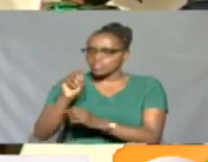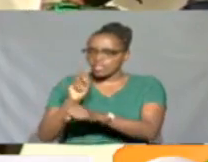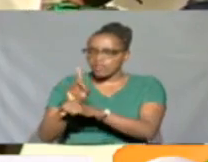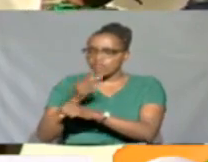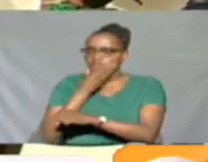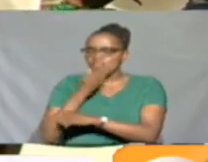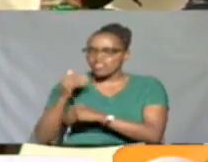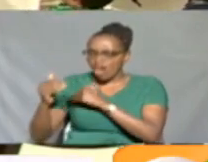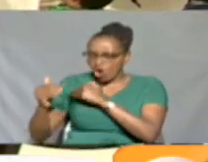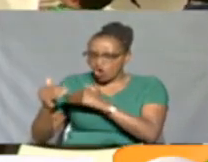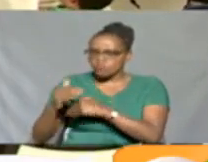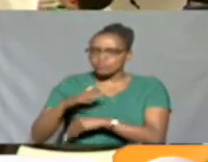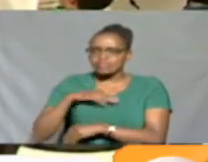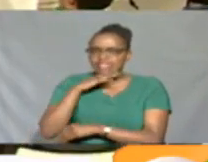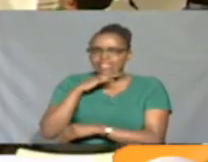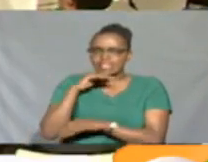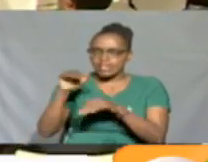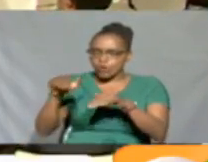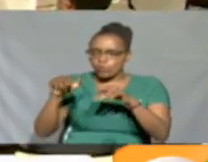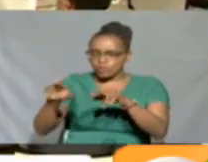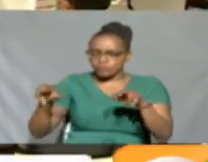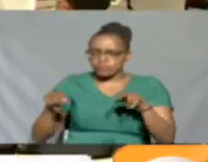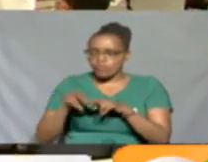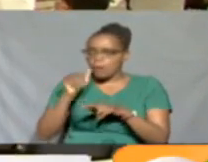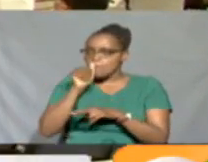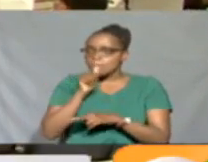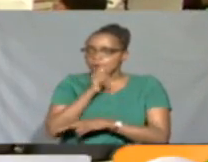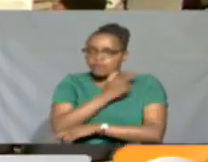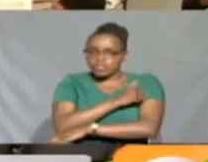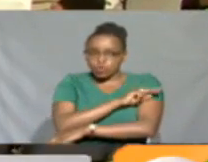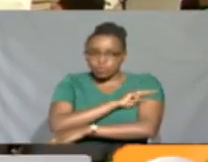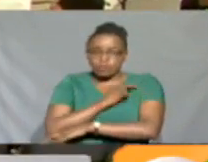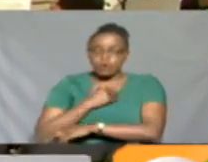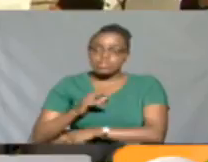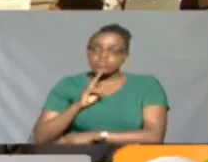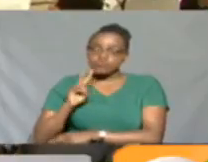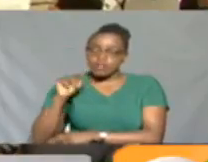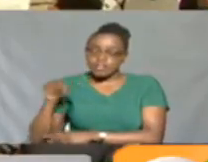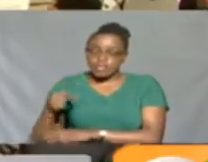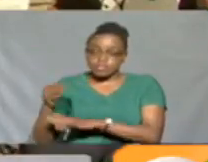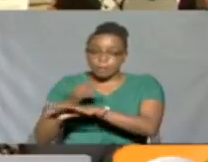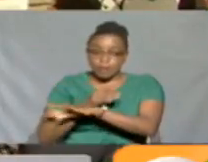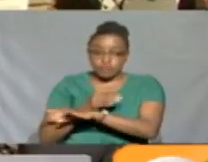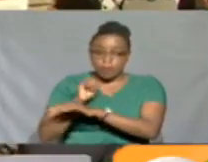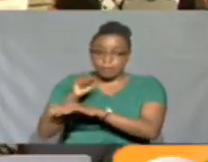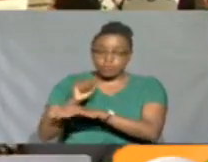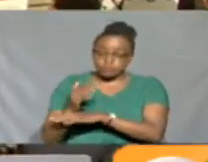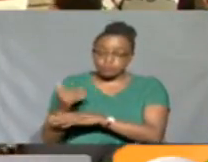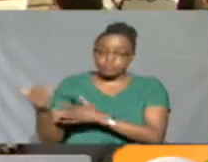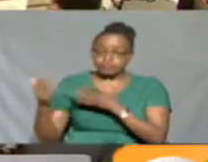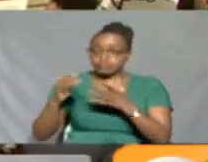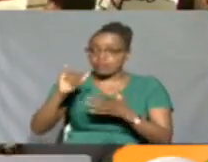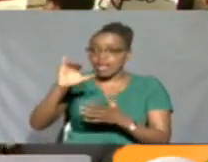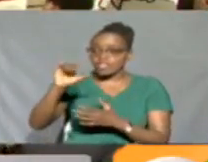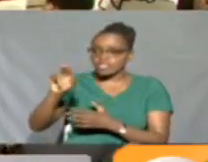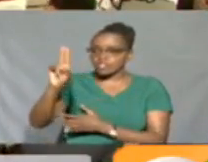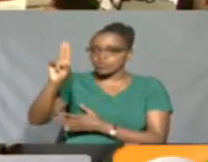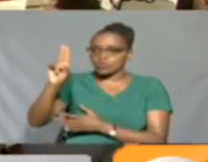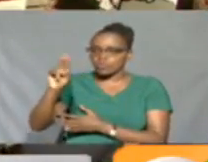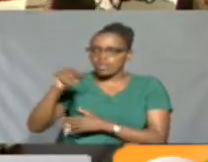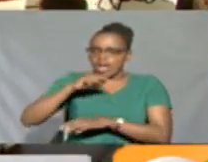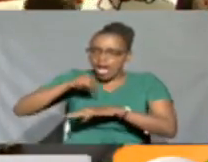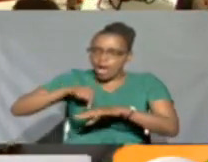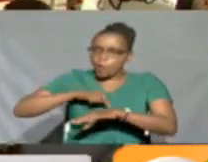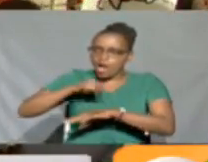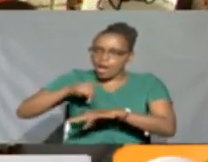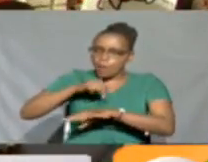father almost died in the waiting room of a private hospital. They wanted 200,000 before he can be placed in the ICU. It took